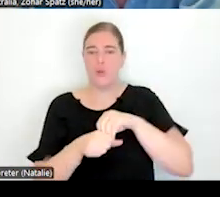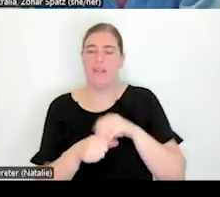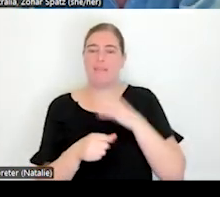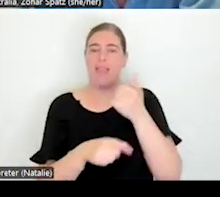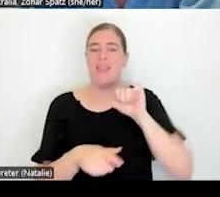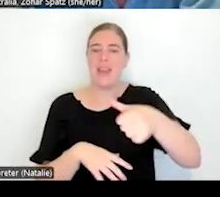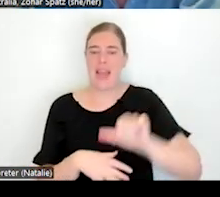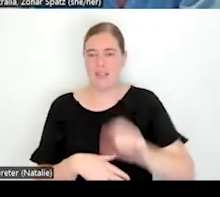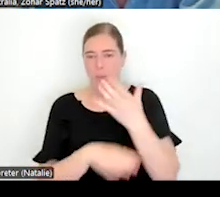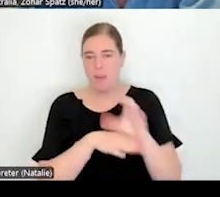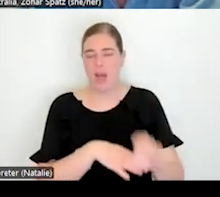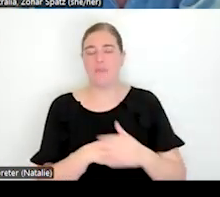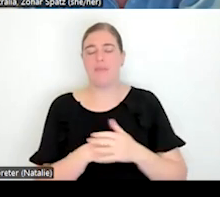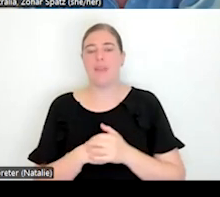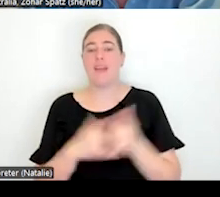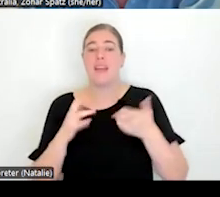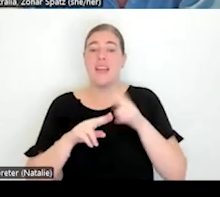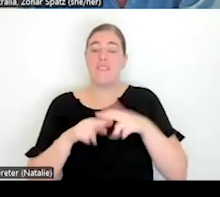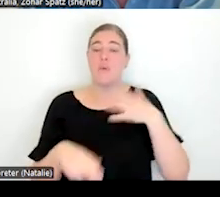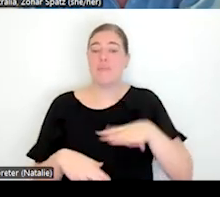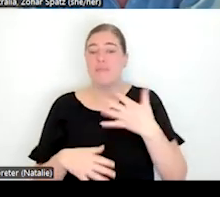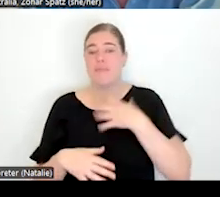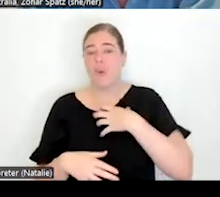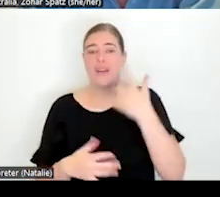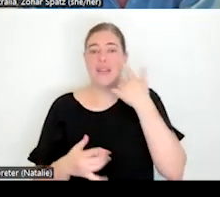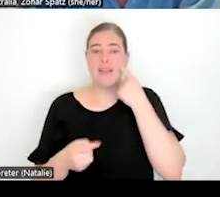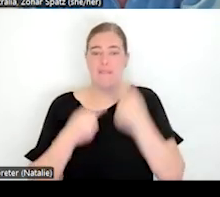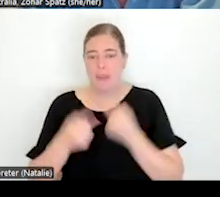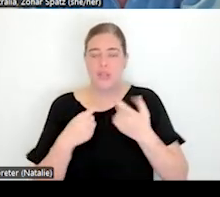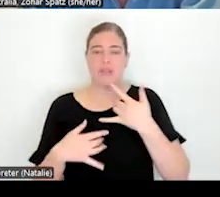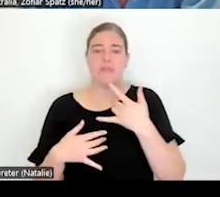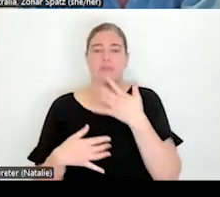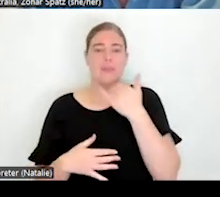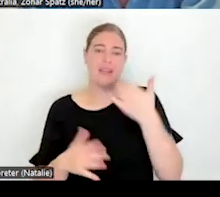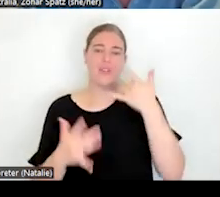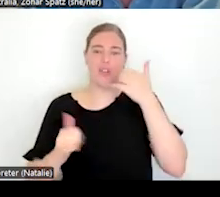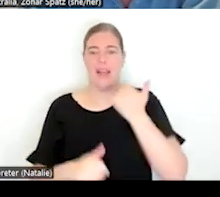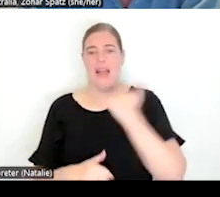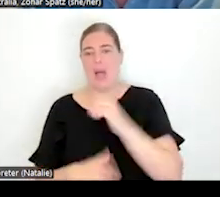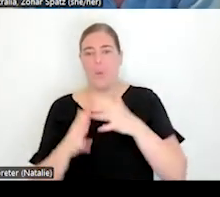website for more information about the time and date and registration details. Thank you.